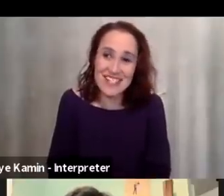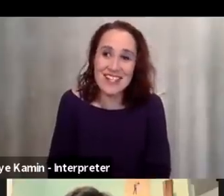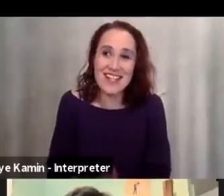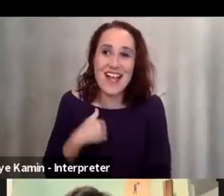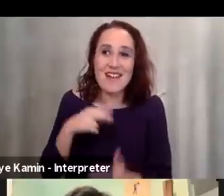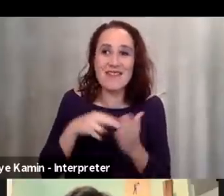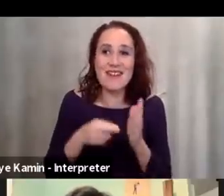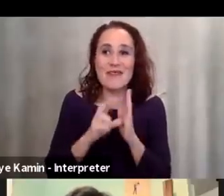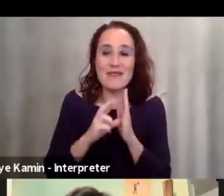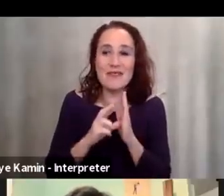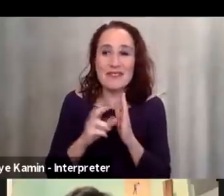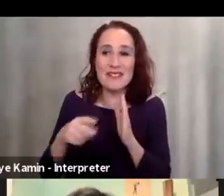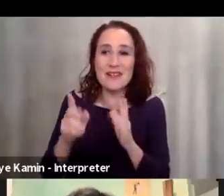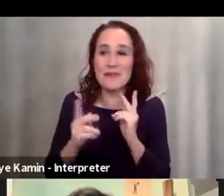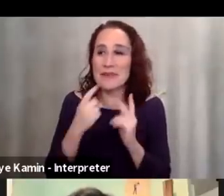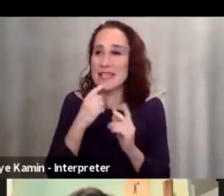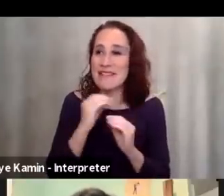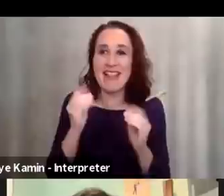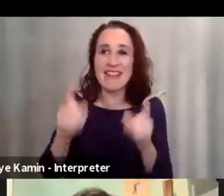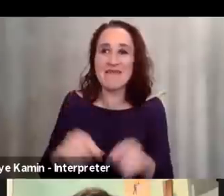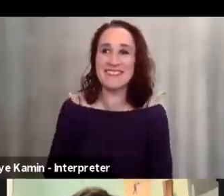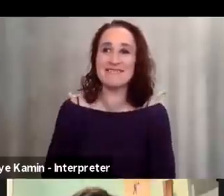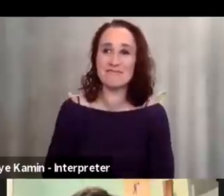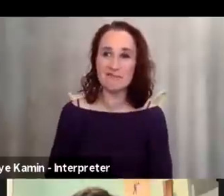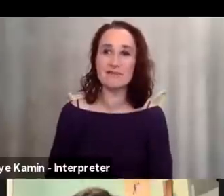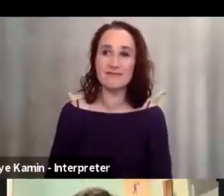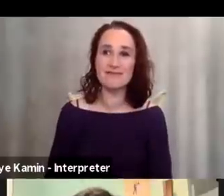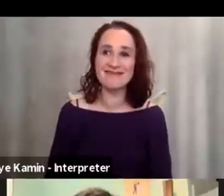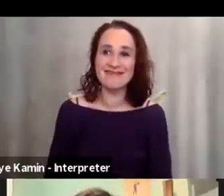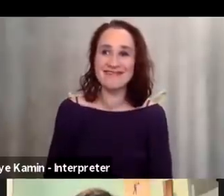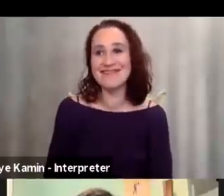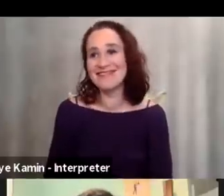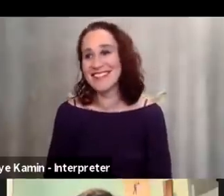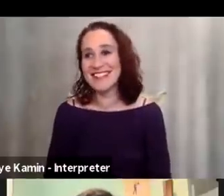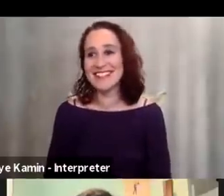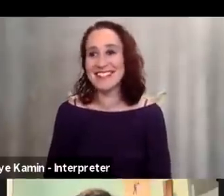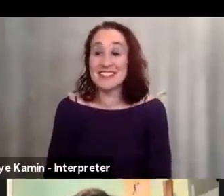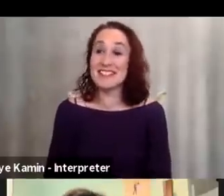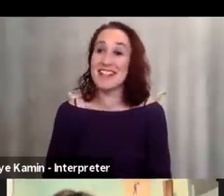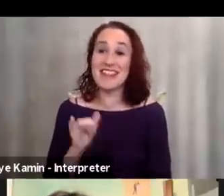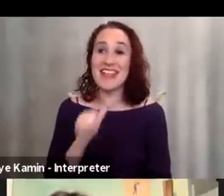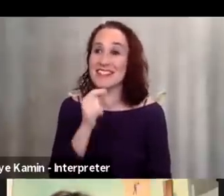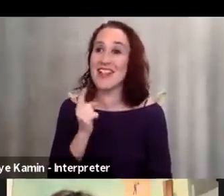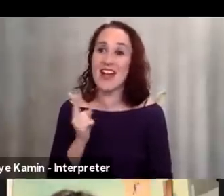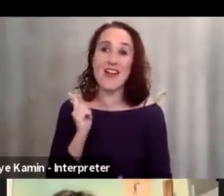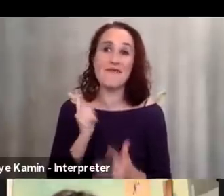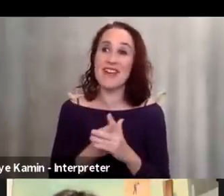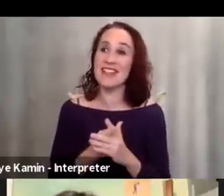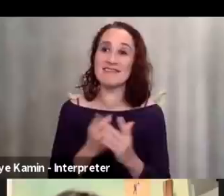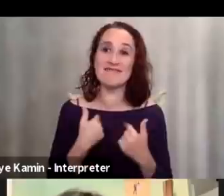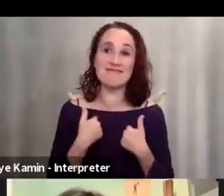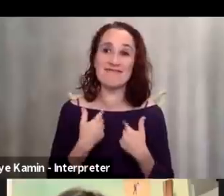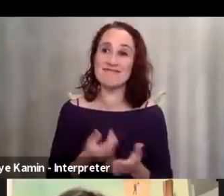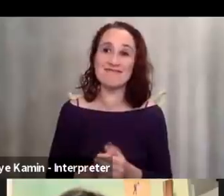of my books where people say nothing happens. And I don't take that very hard,